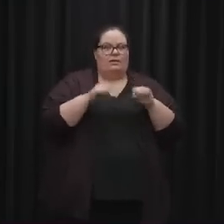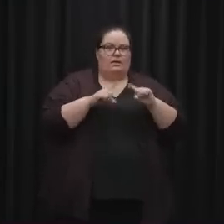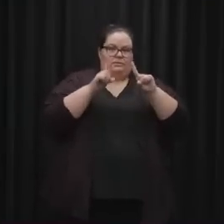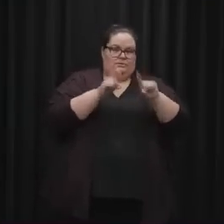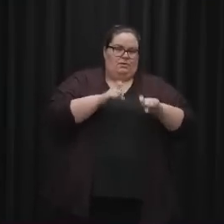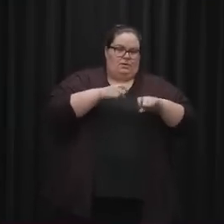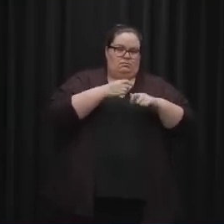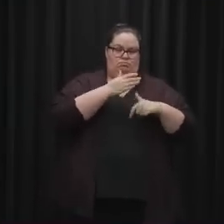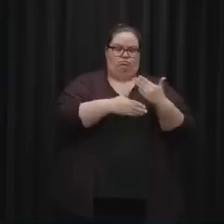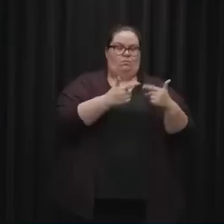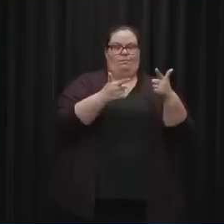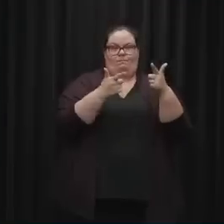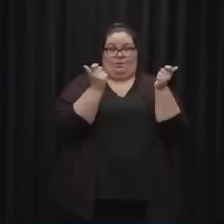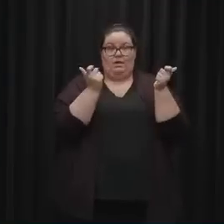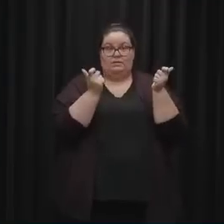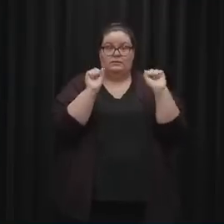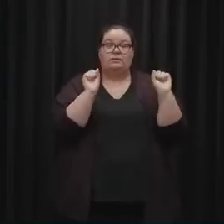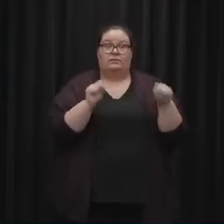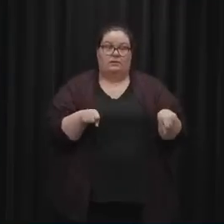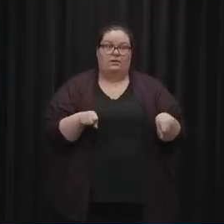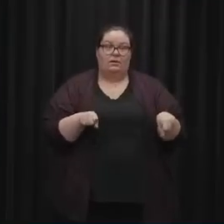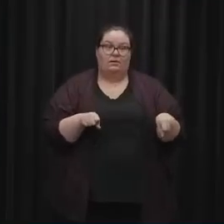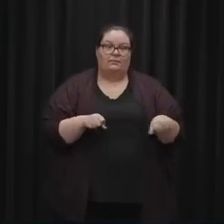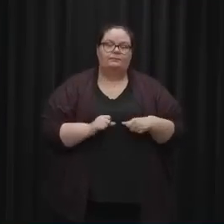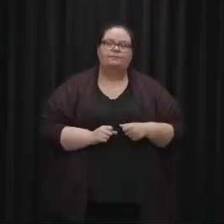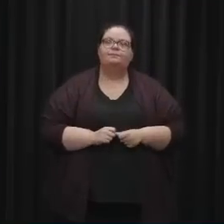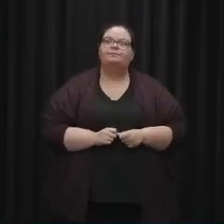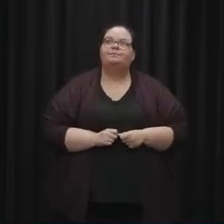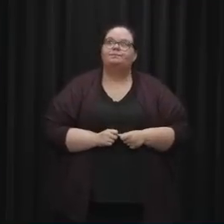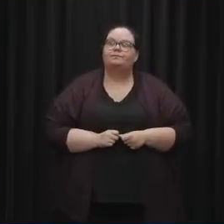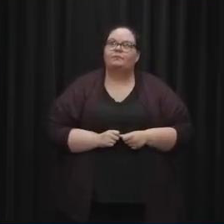tests processed really quickly now. And in fact,